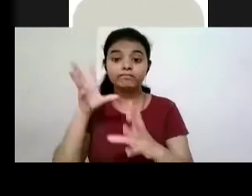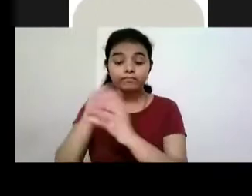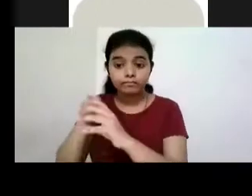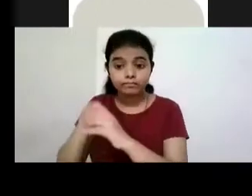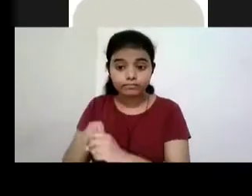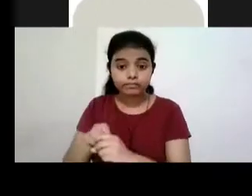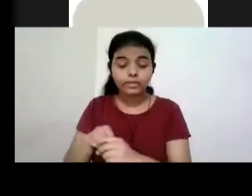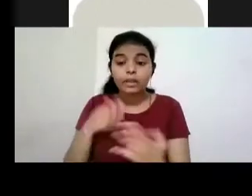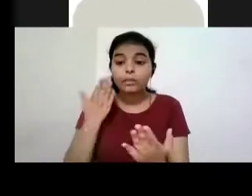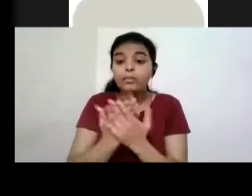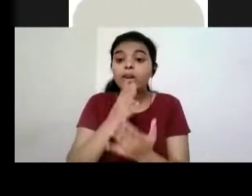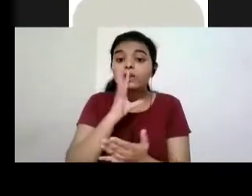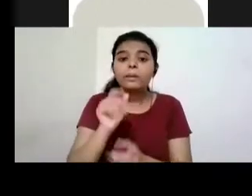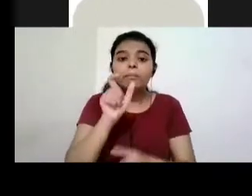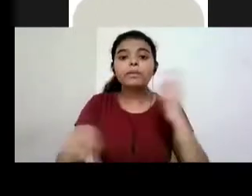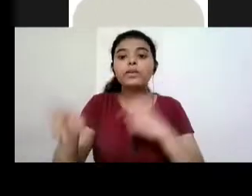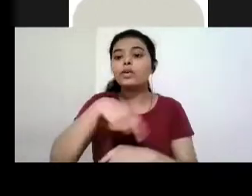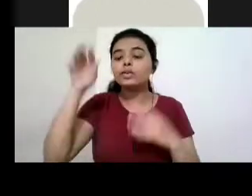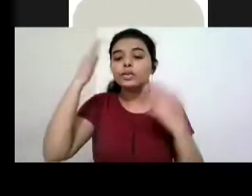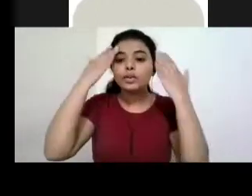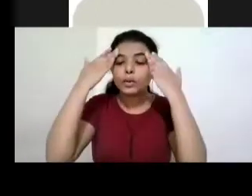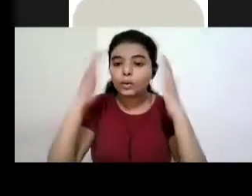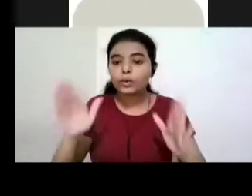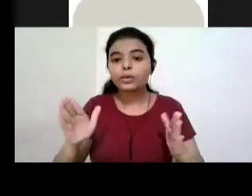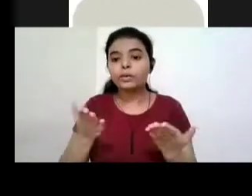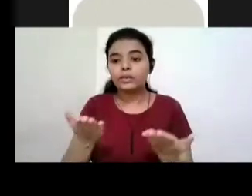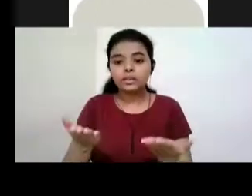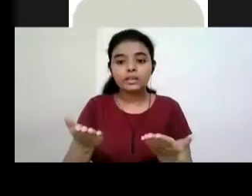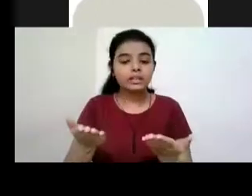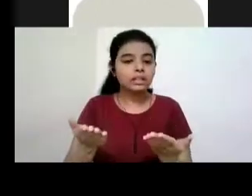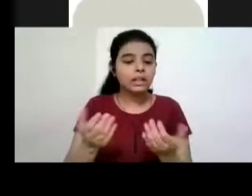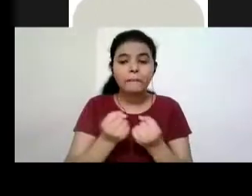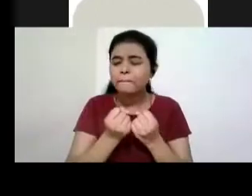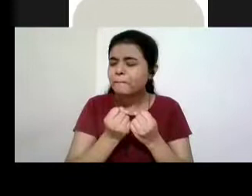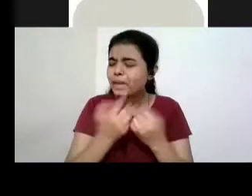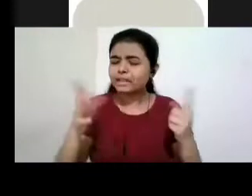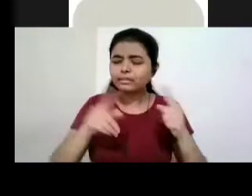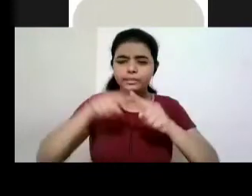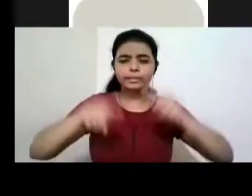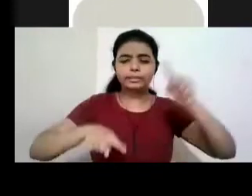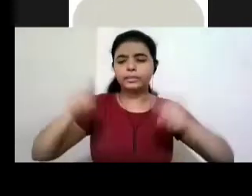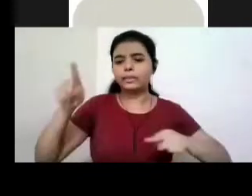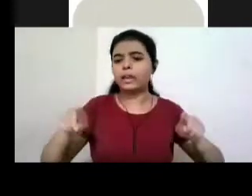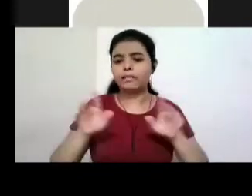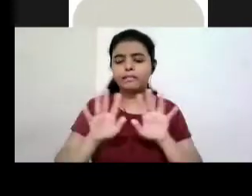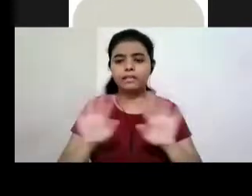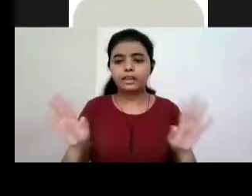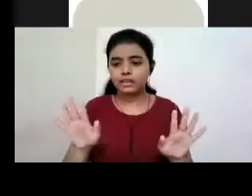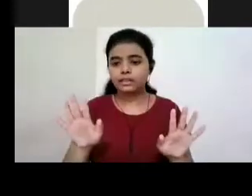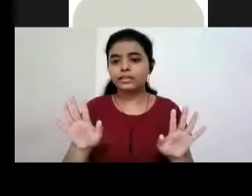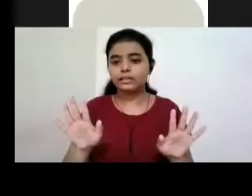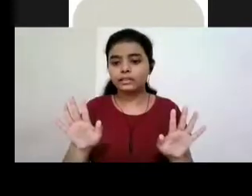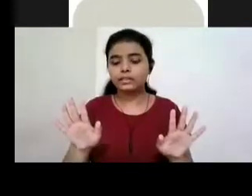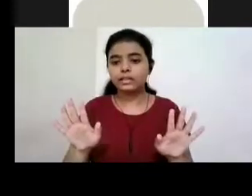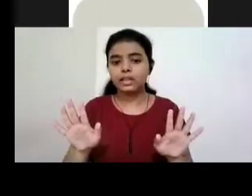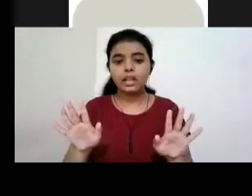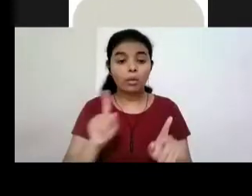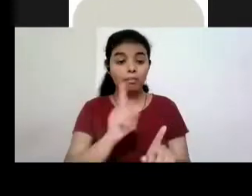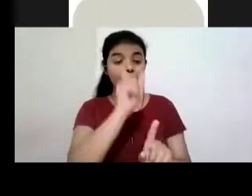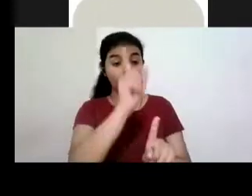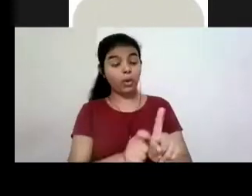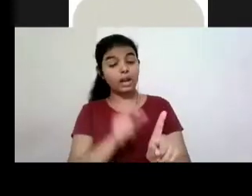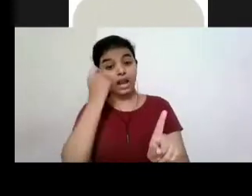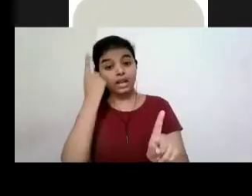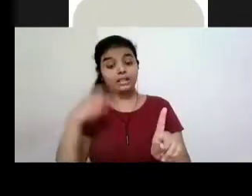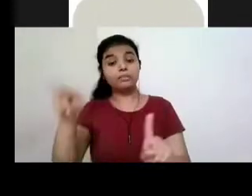you don't know it all, the fact that there is such a lot of diversity and hence any kind of monolithic understanding